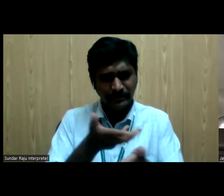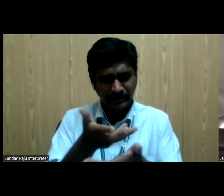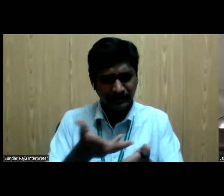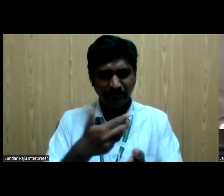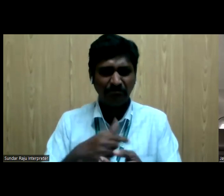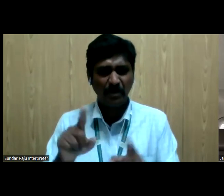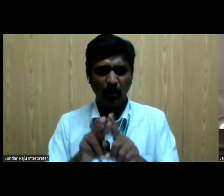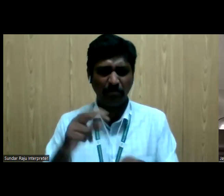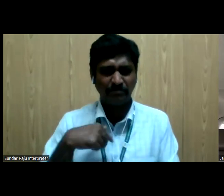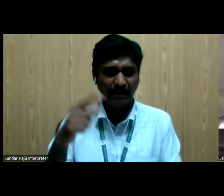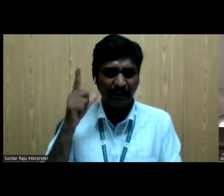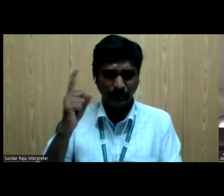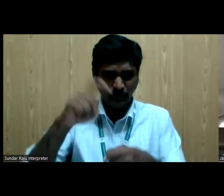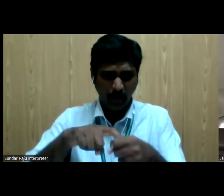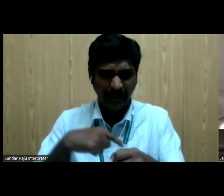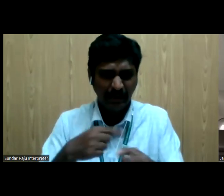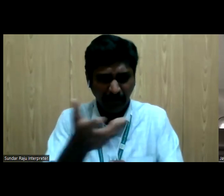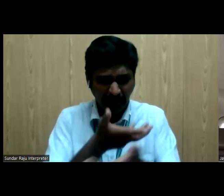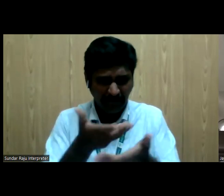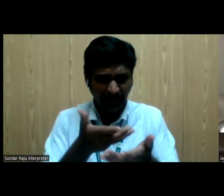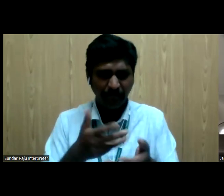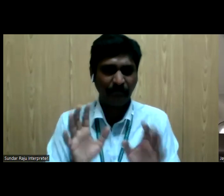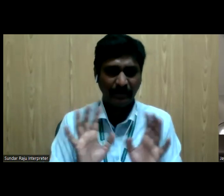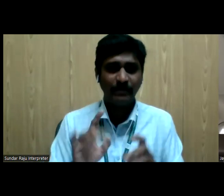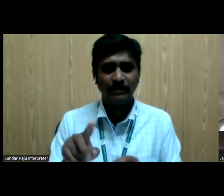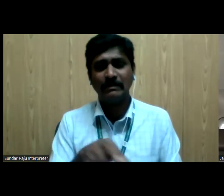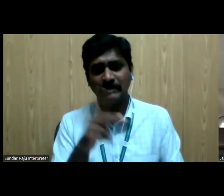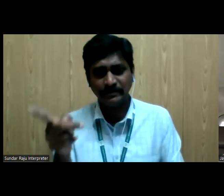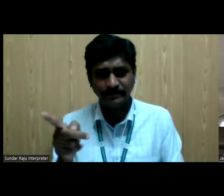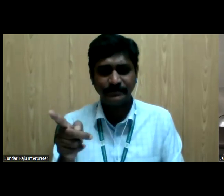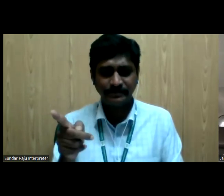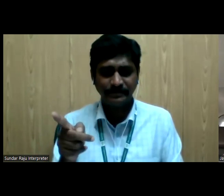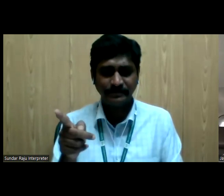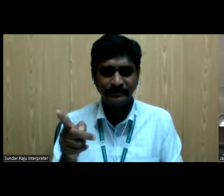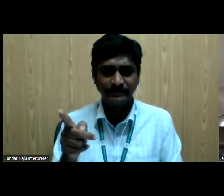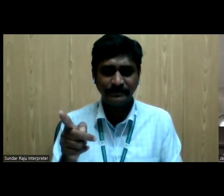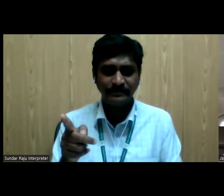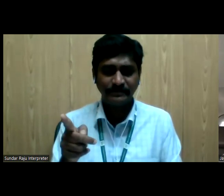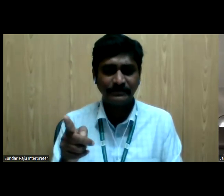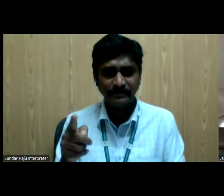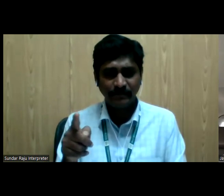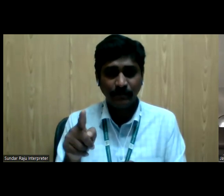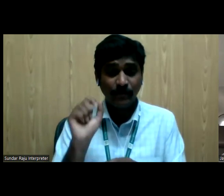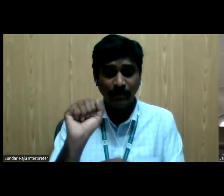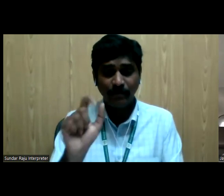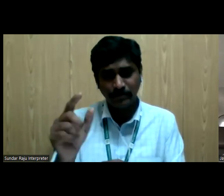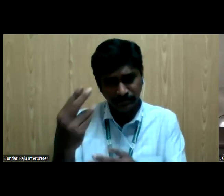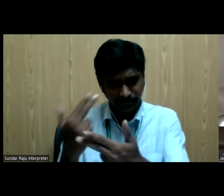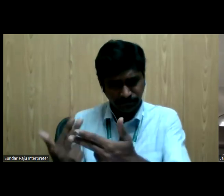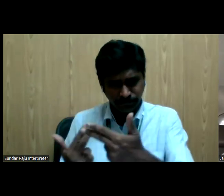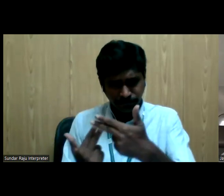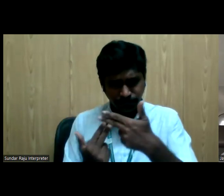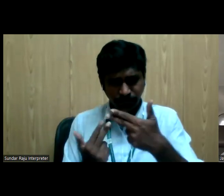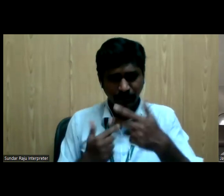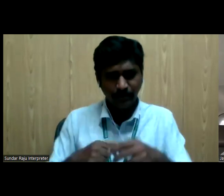request Shanmukh Priya and others to update me subsequently on how the discussions